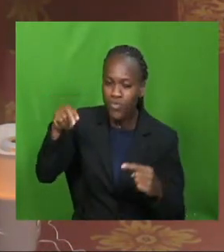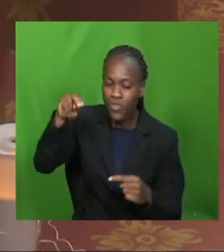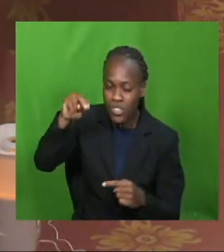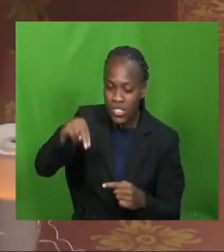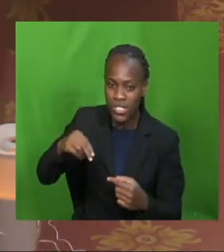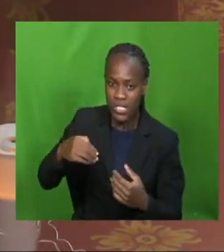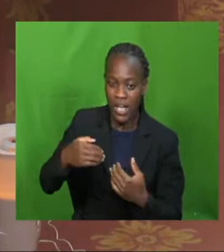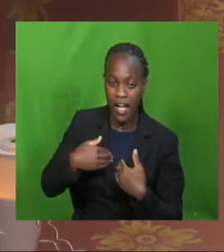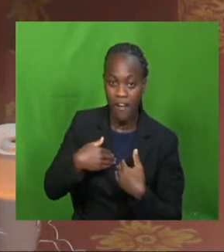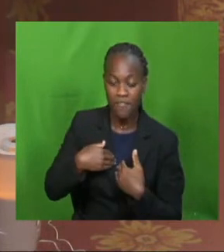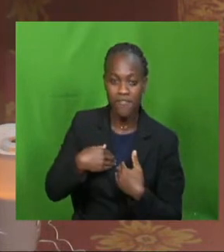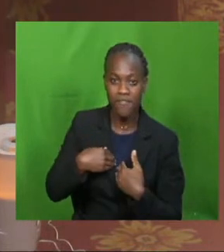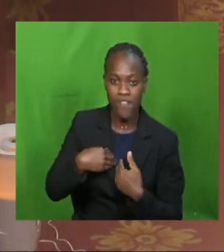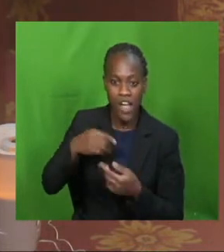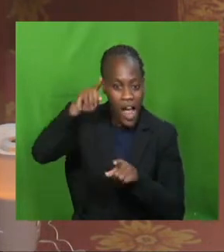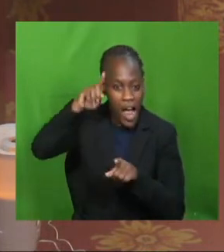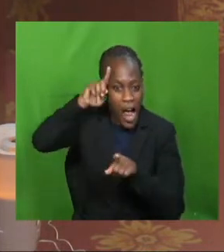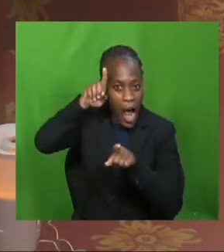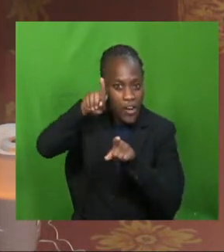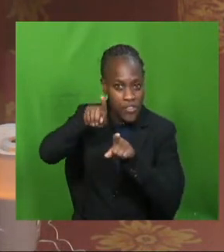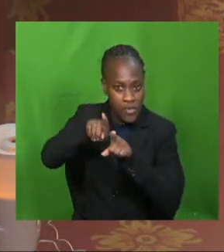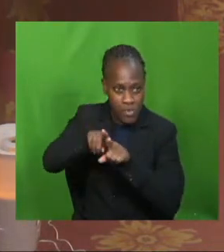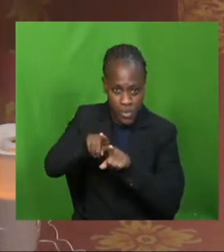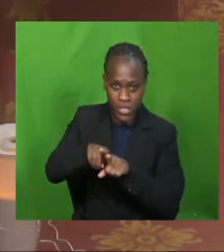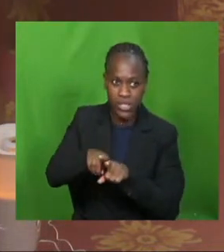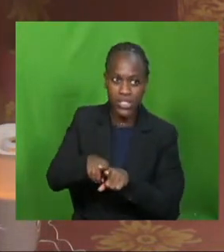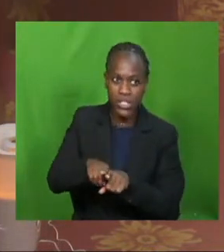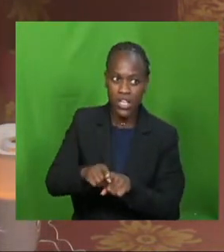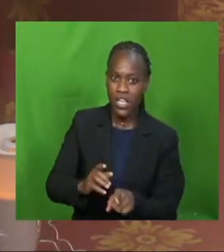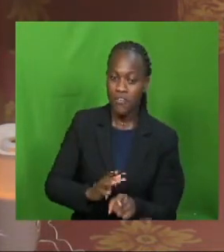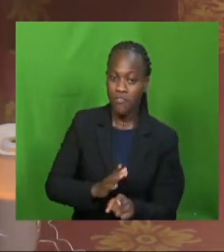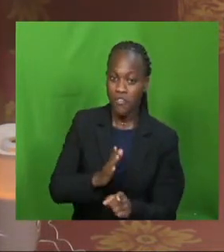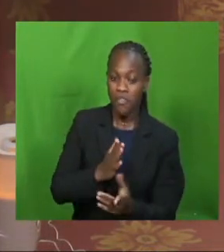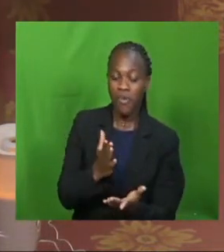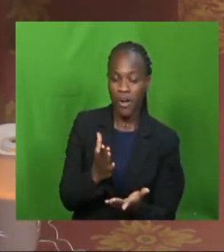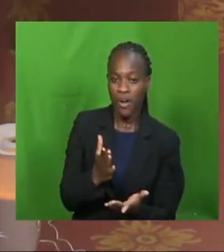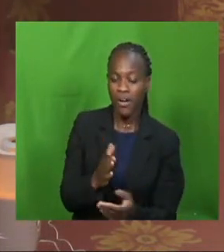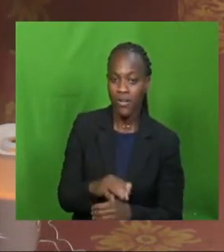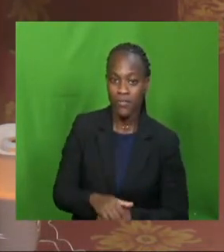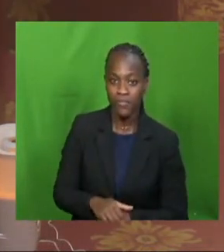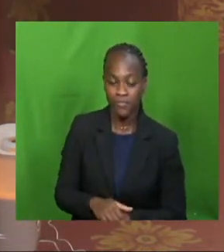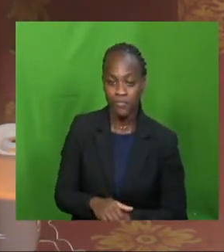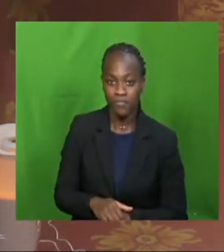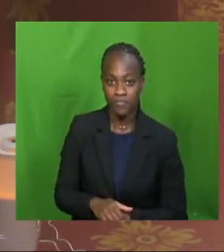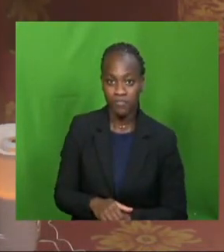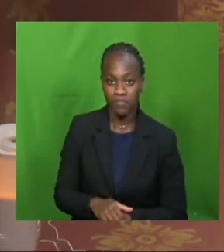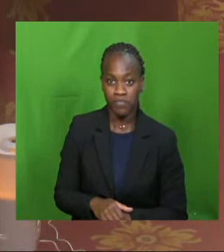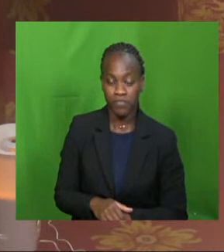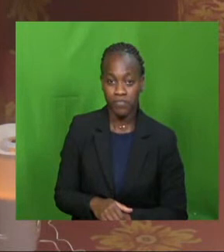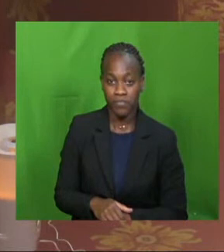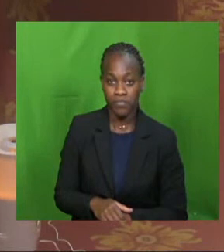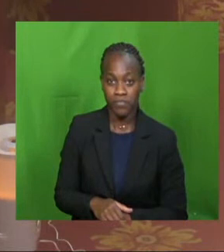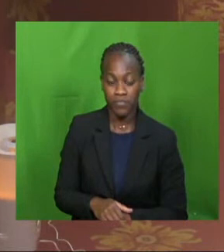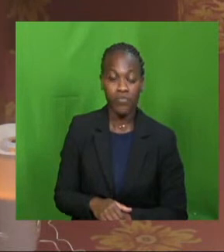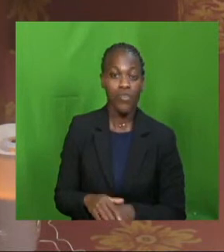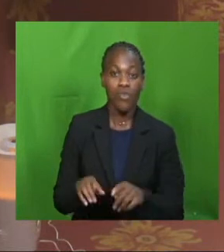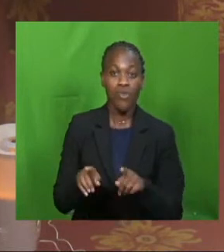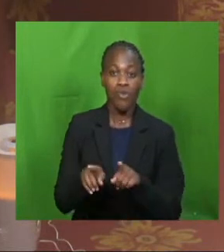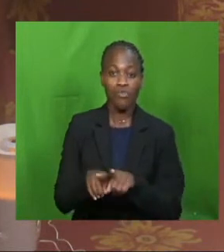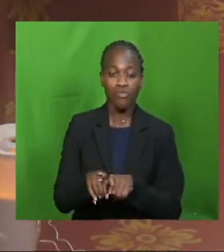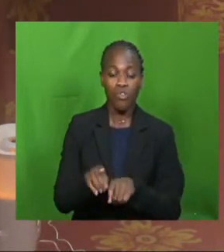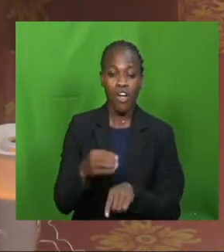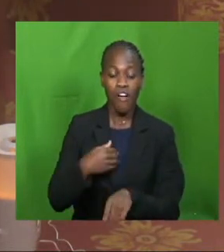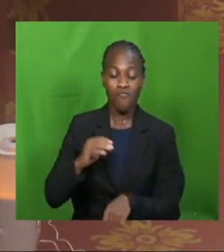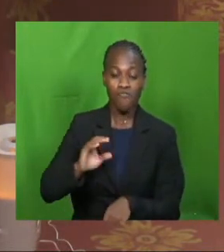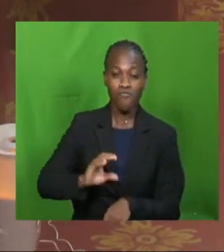a memorandum of cooperation to formalize arrangements among them. Key to the arrangements is the setting up of a committee under